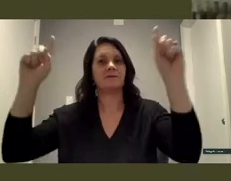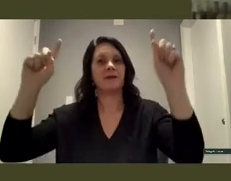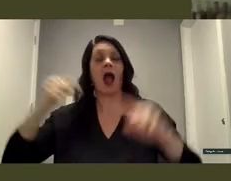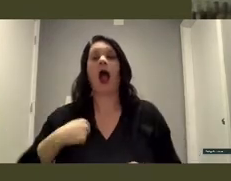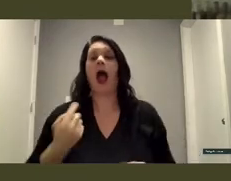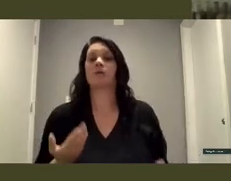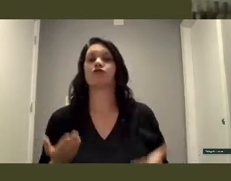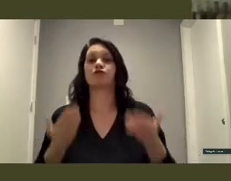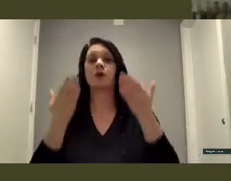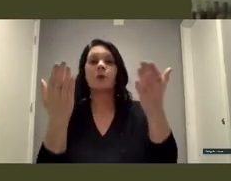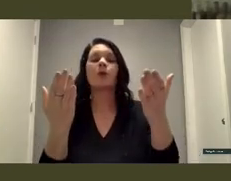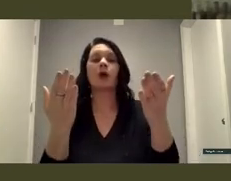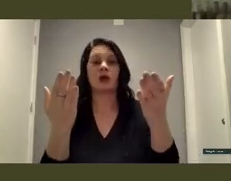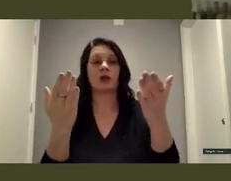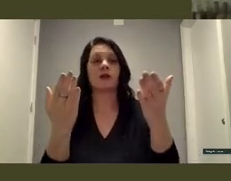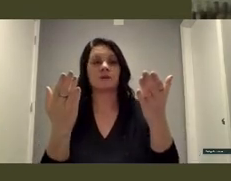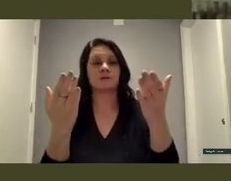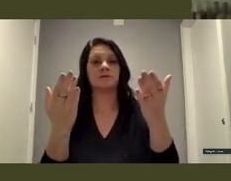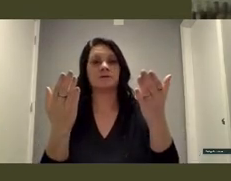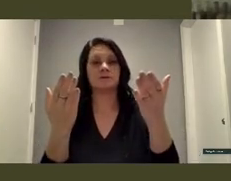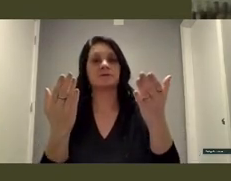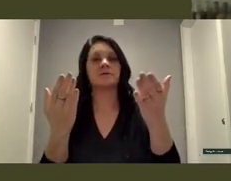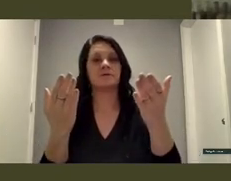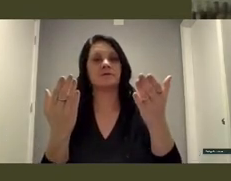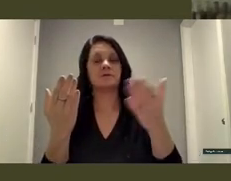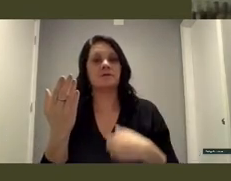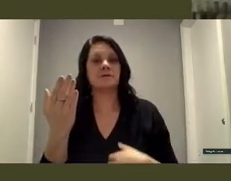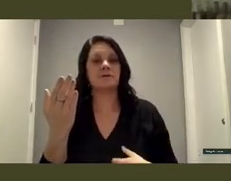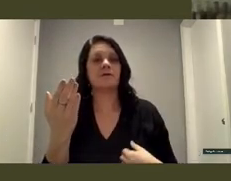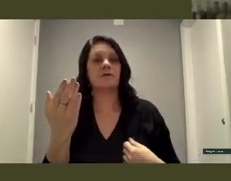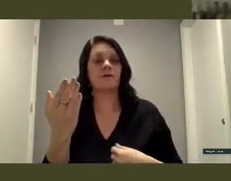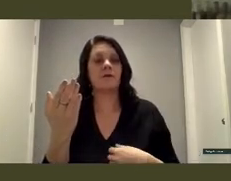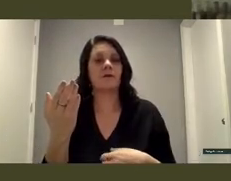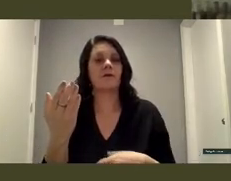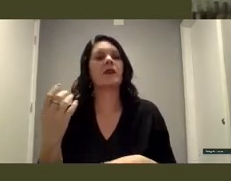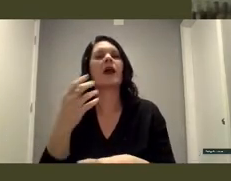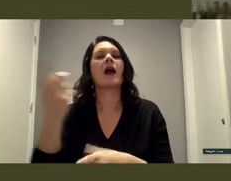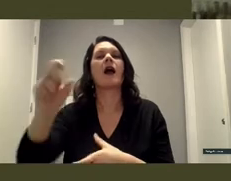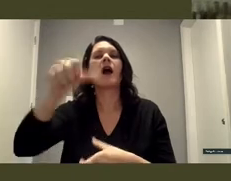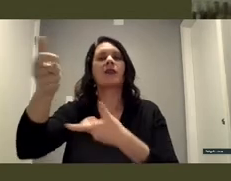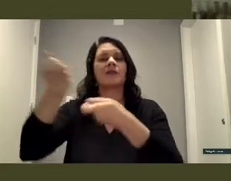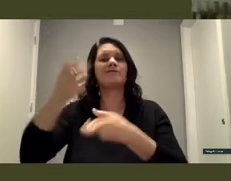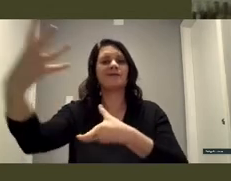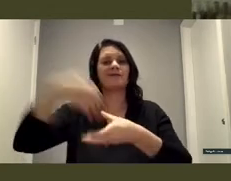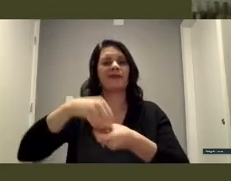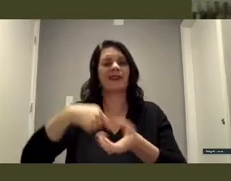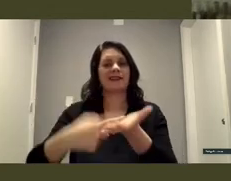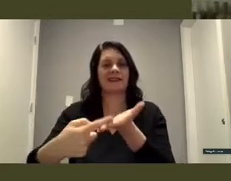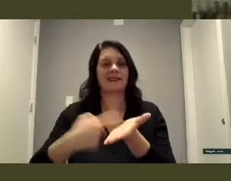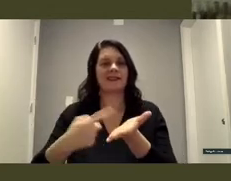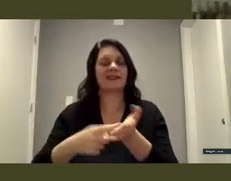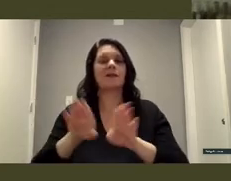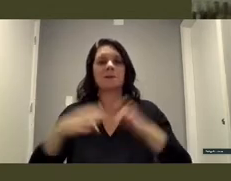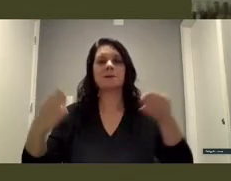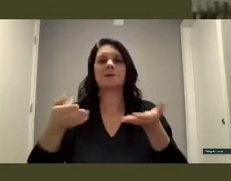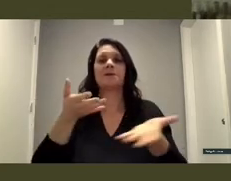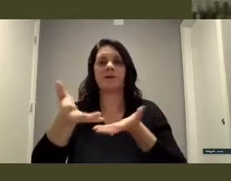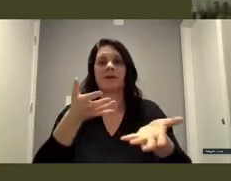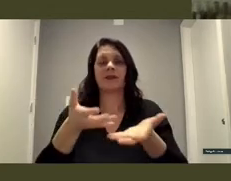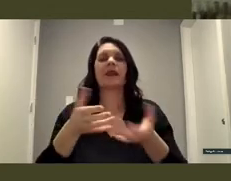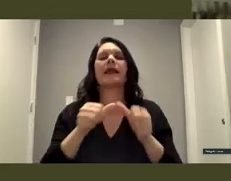that, you know, 2030 SDG should be part and parcel of this discussion. And I think, you know, we need to continue to monitor this one side